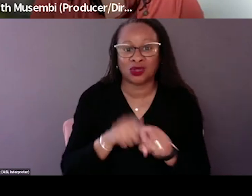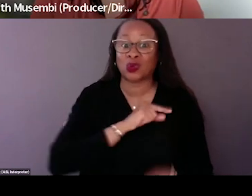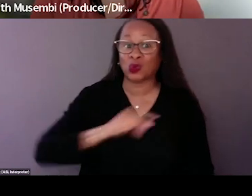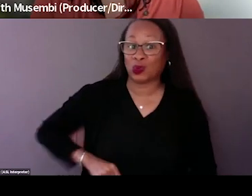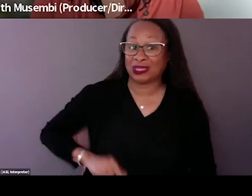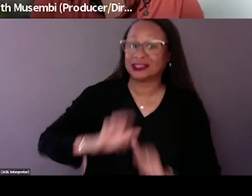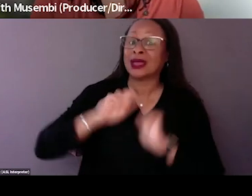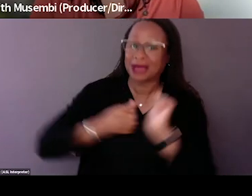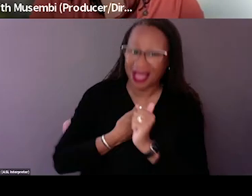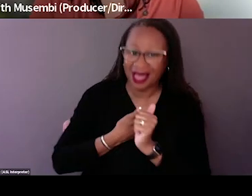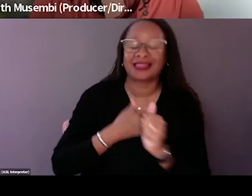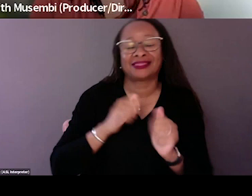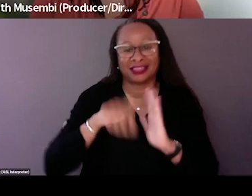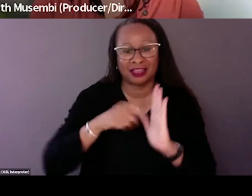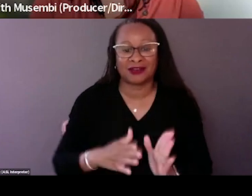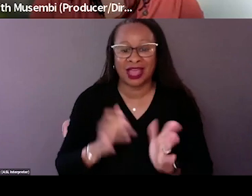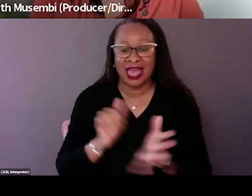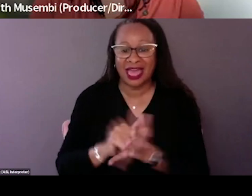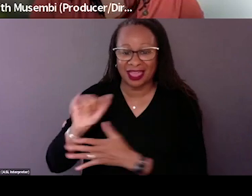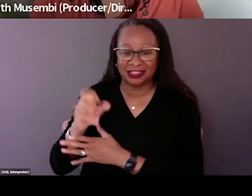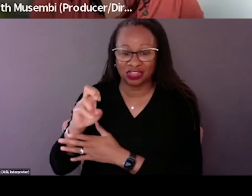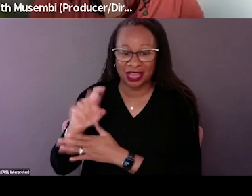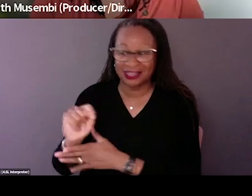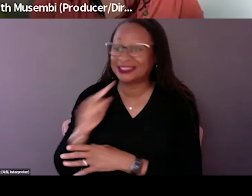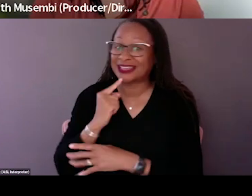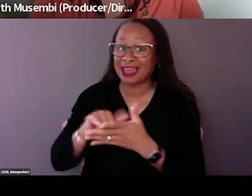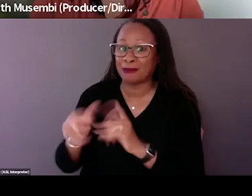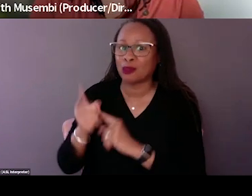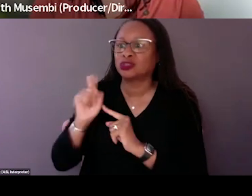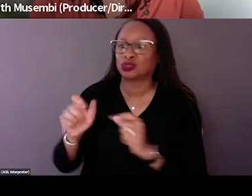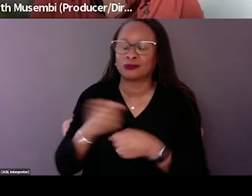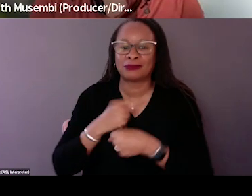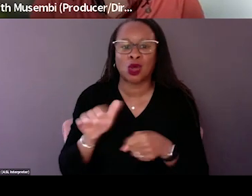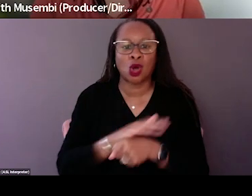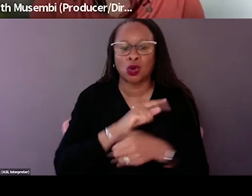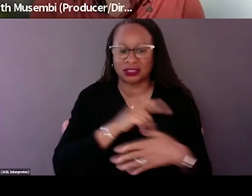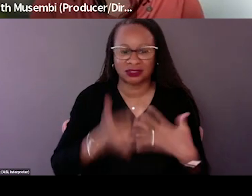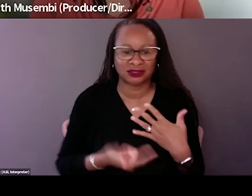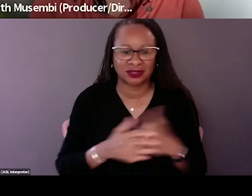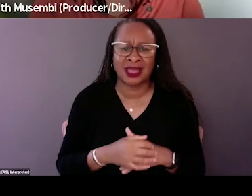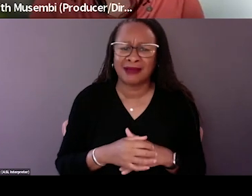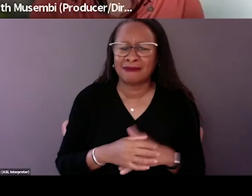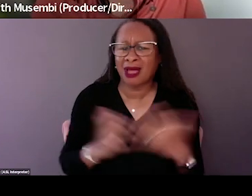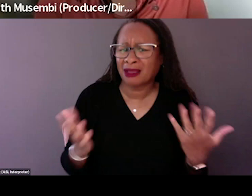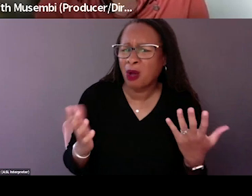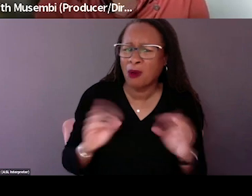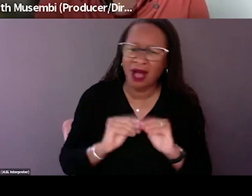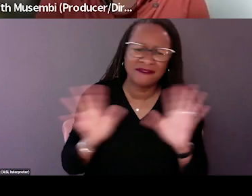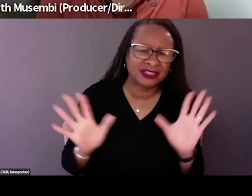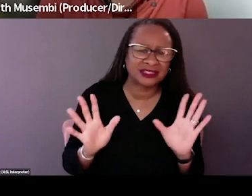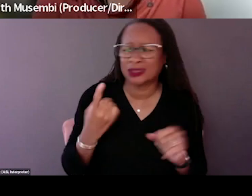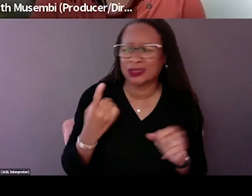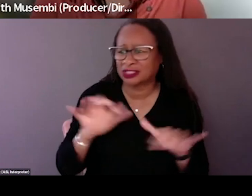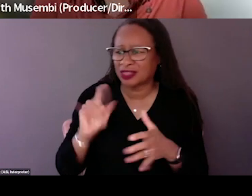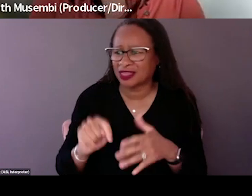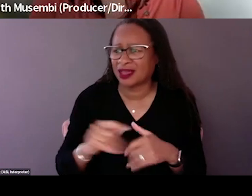Janet in that moment said, we should make a whole series. And I looked at her and said, well, surely it's been done. I mean, it's obvious we should look at matriarchs and